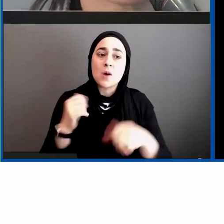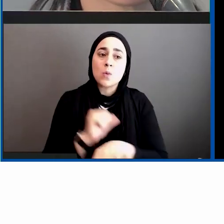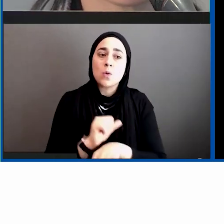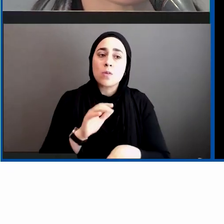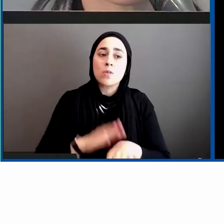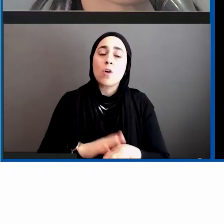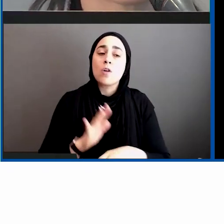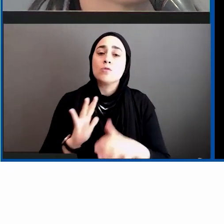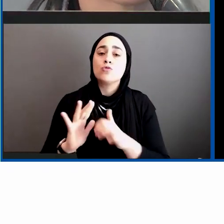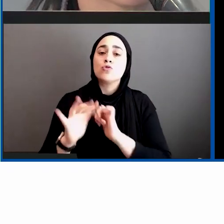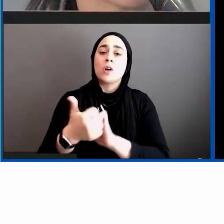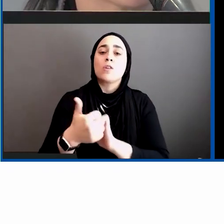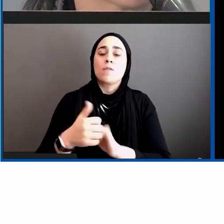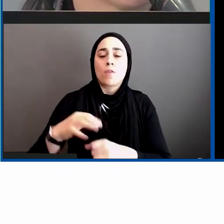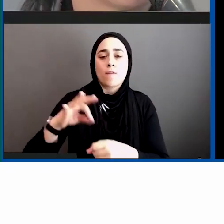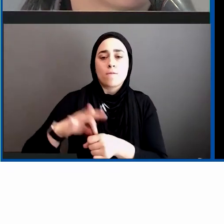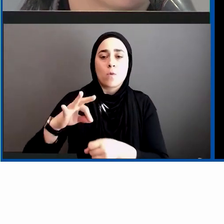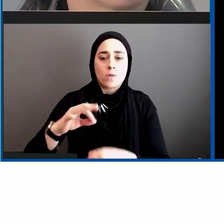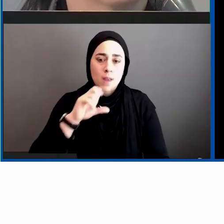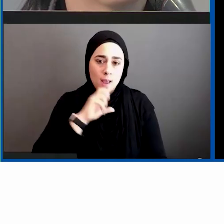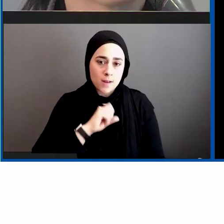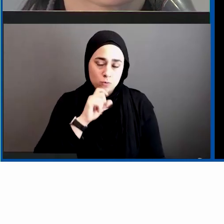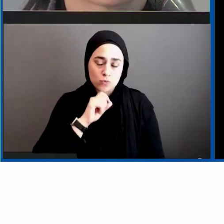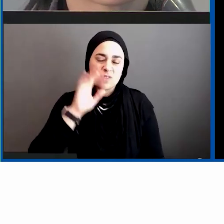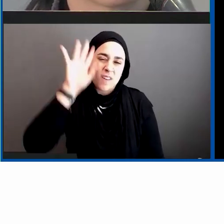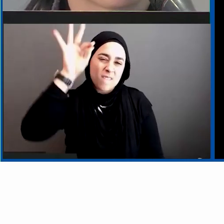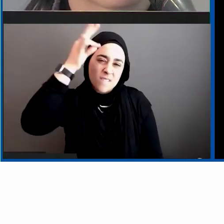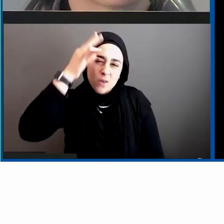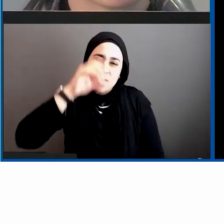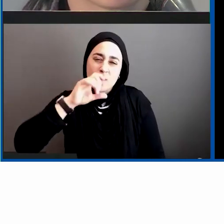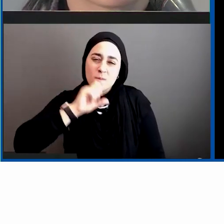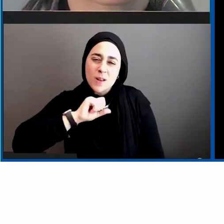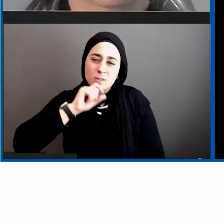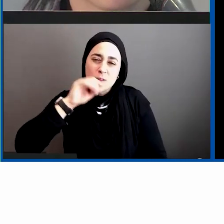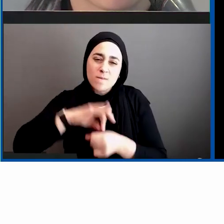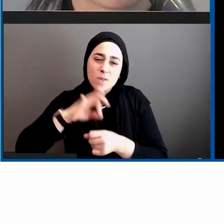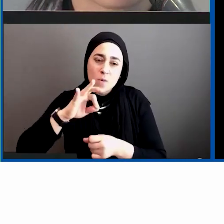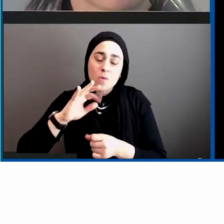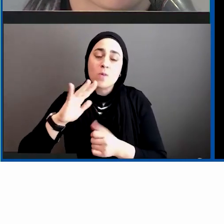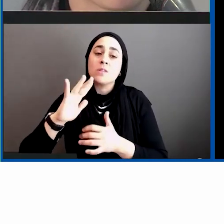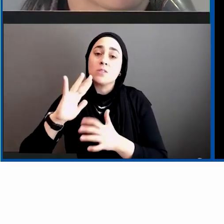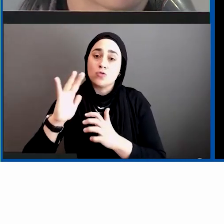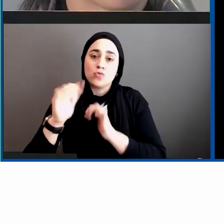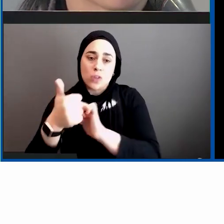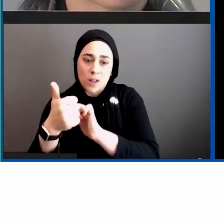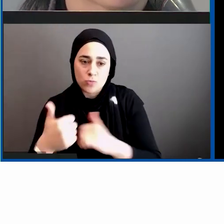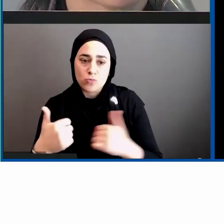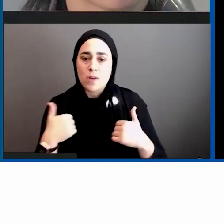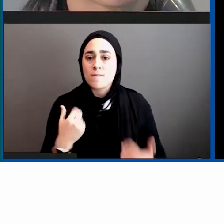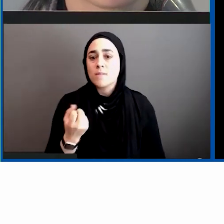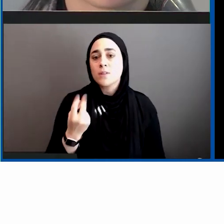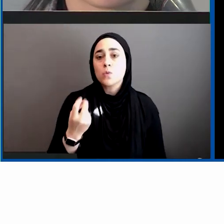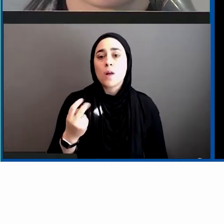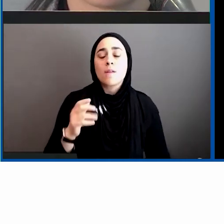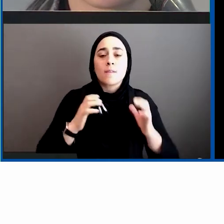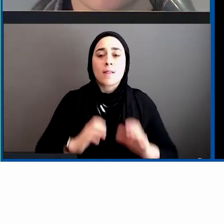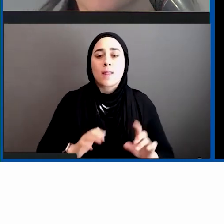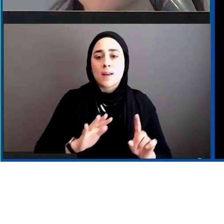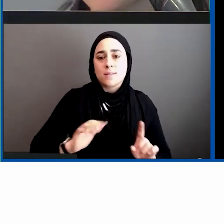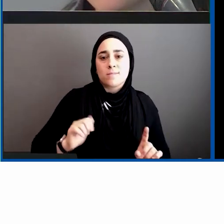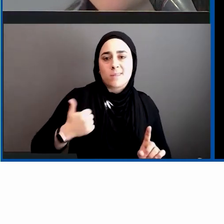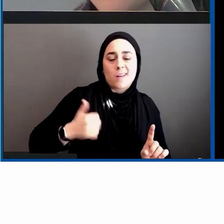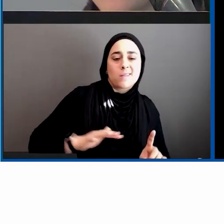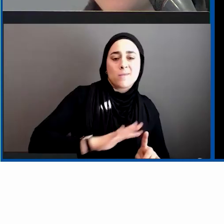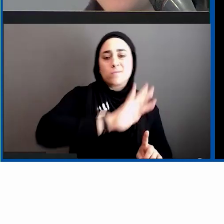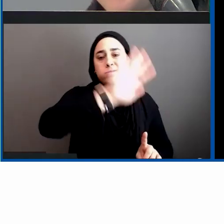to the voting age, the federal voting age. So we have 12 clients across the country trying to get the voting